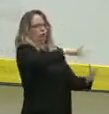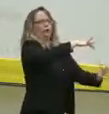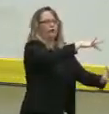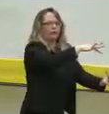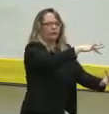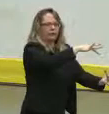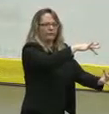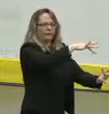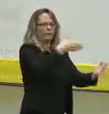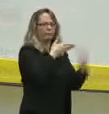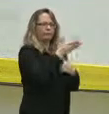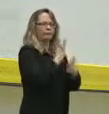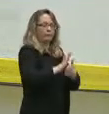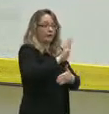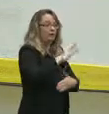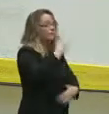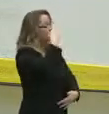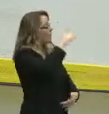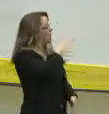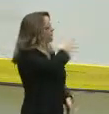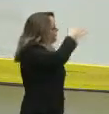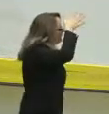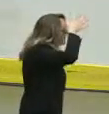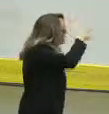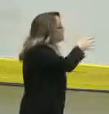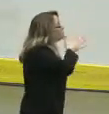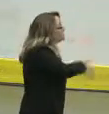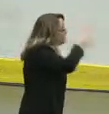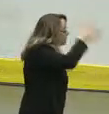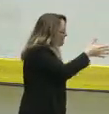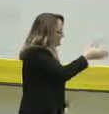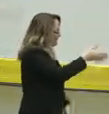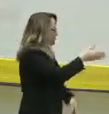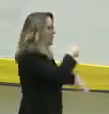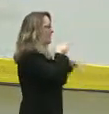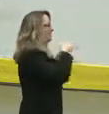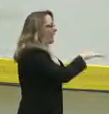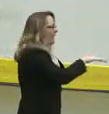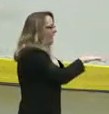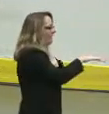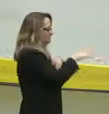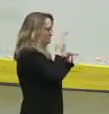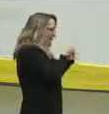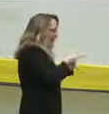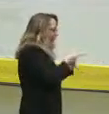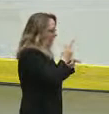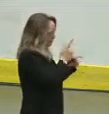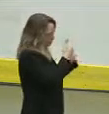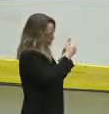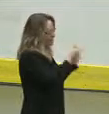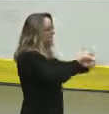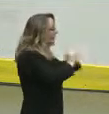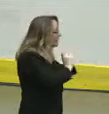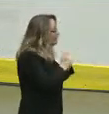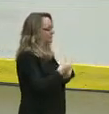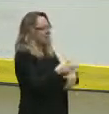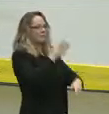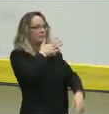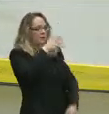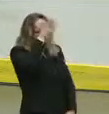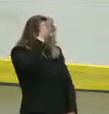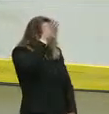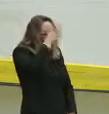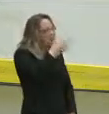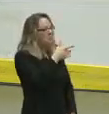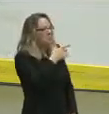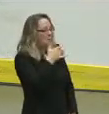So, to all of the grandparents who sent us care packages, to all of the parents who called residence life when their son or